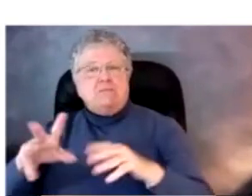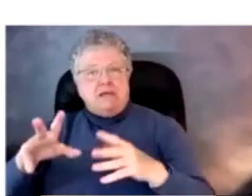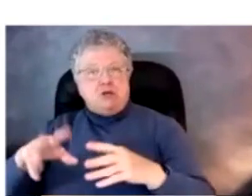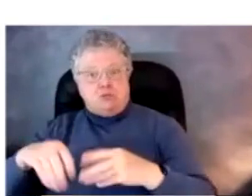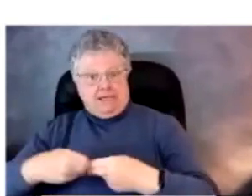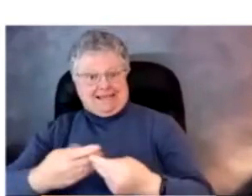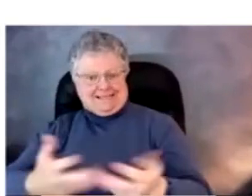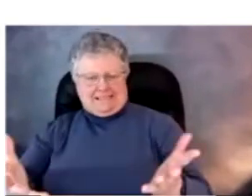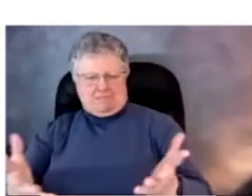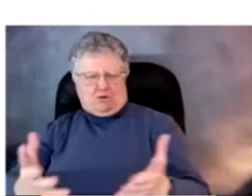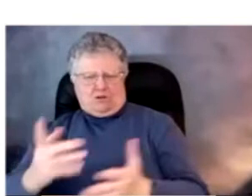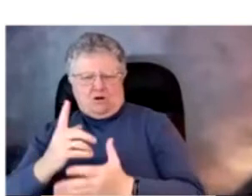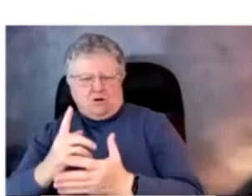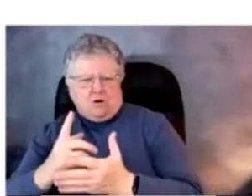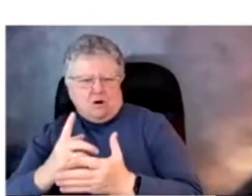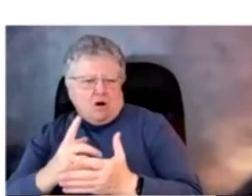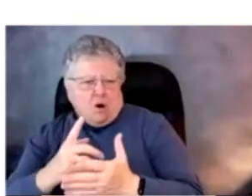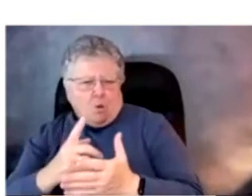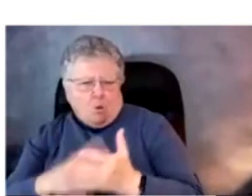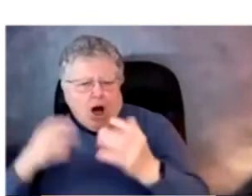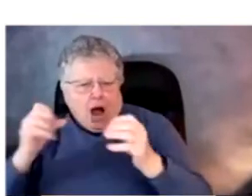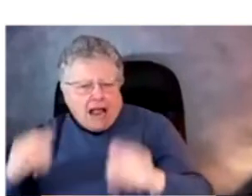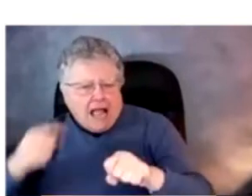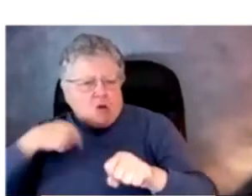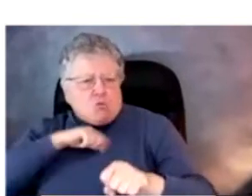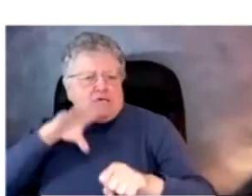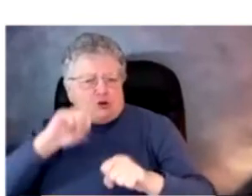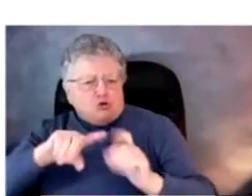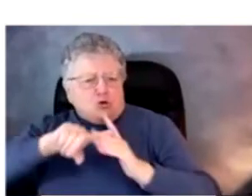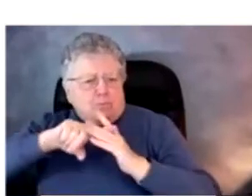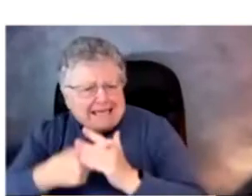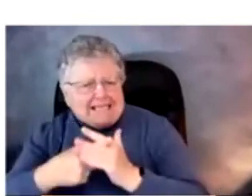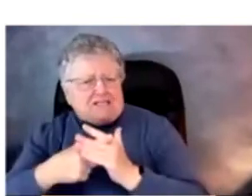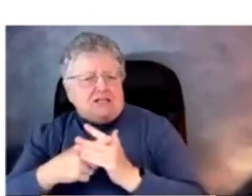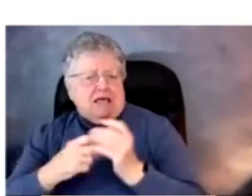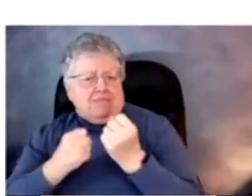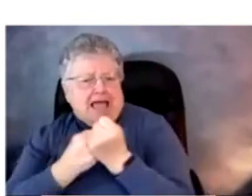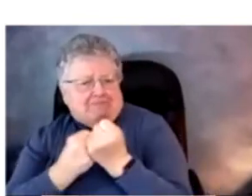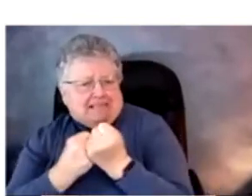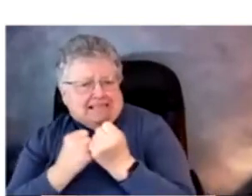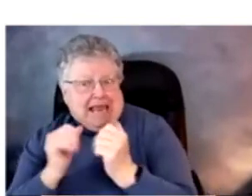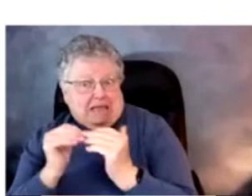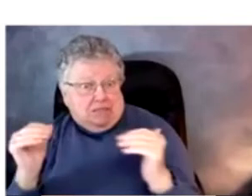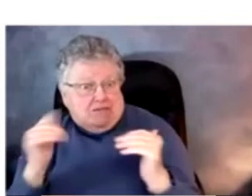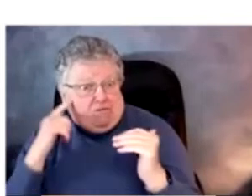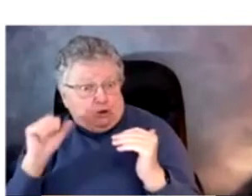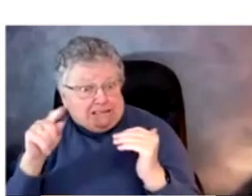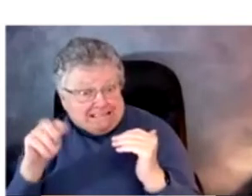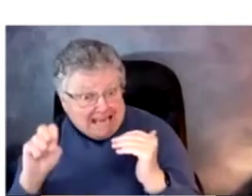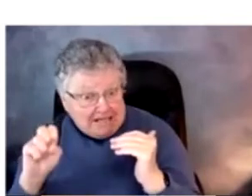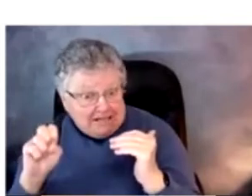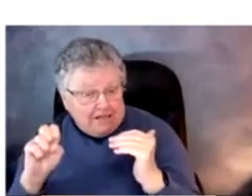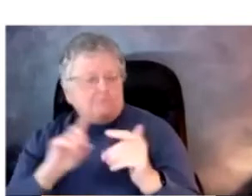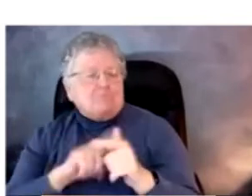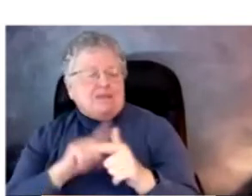what are the strategies to do that? What can you start advocating at the state level in order to do that? Because as soon as you start, it's easy when you hit these barriers